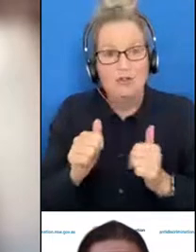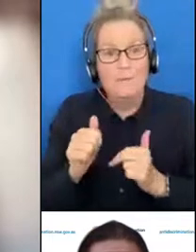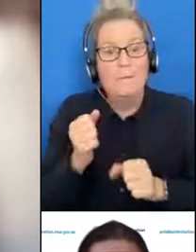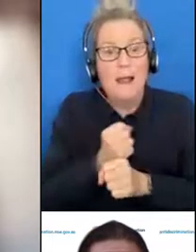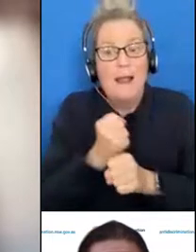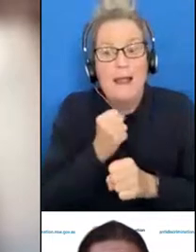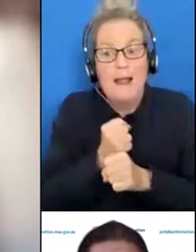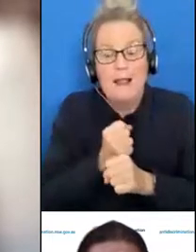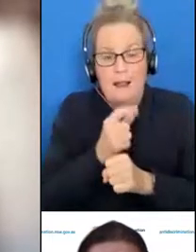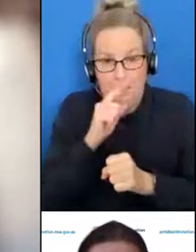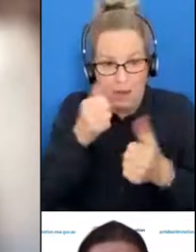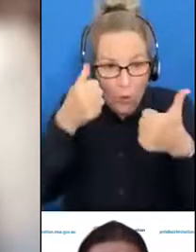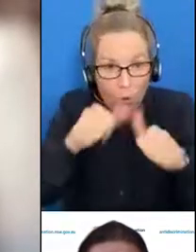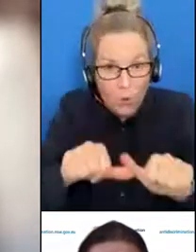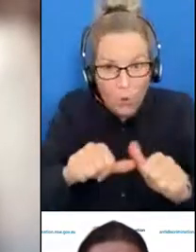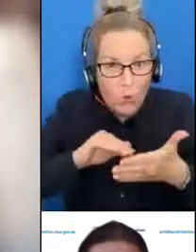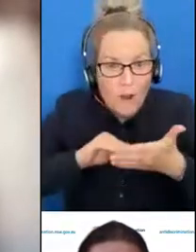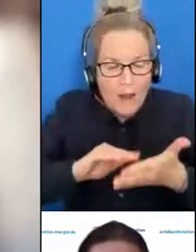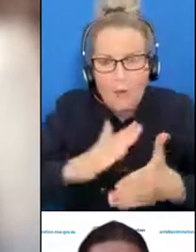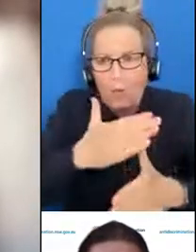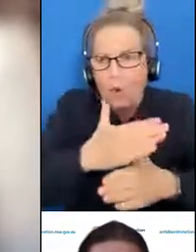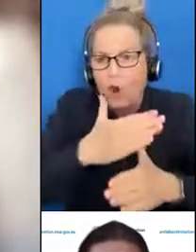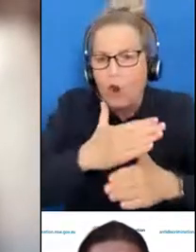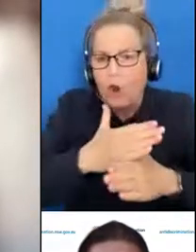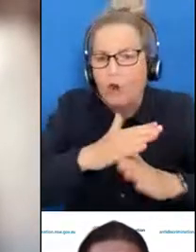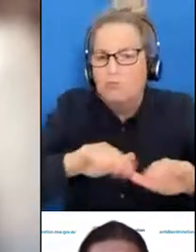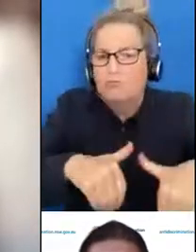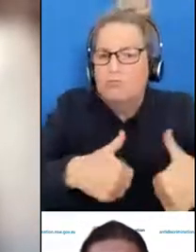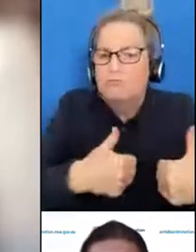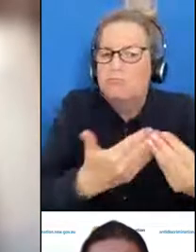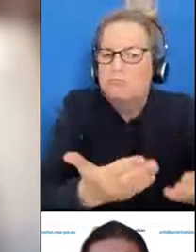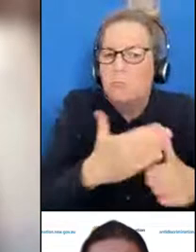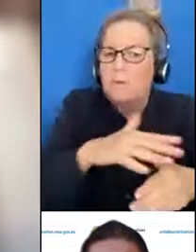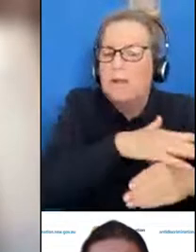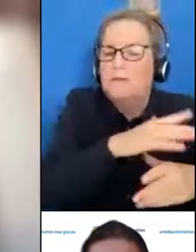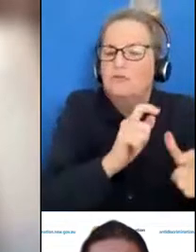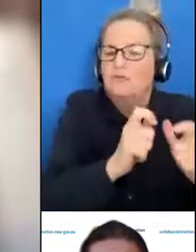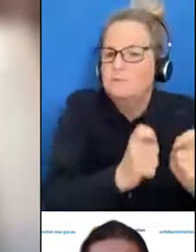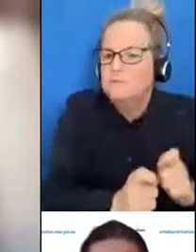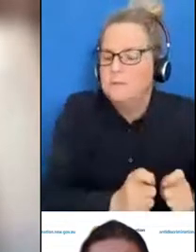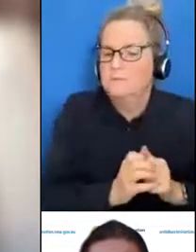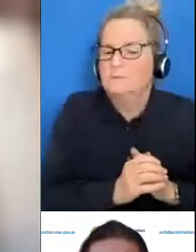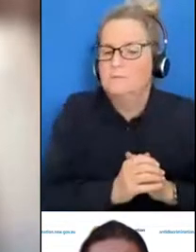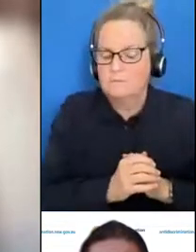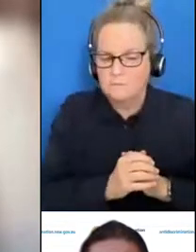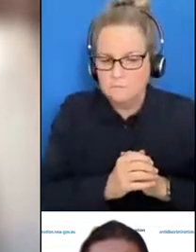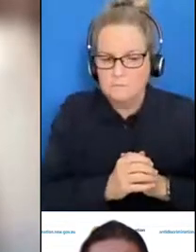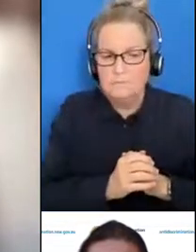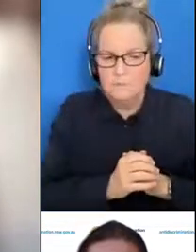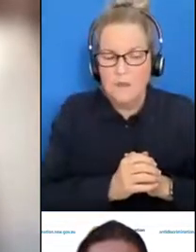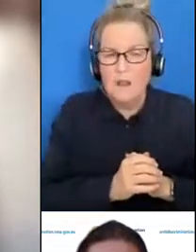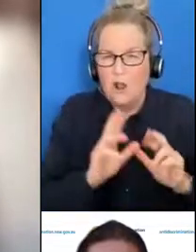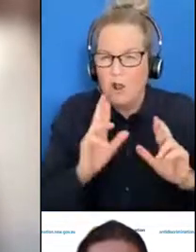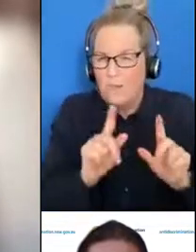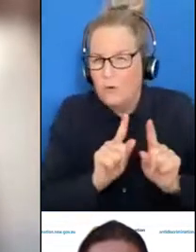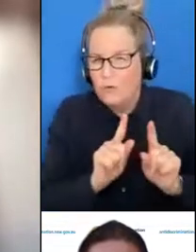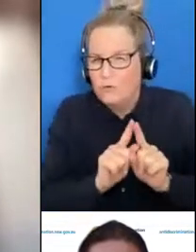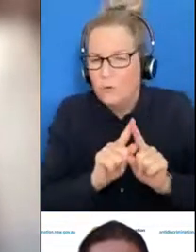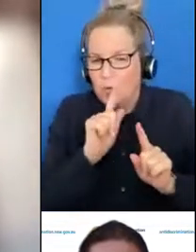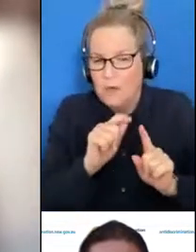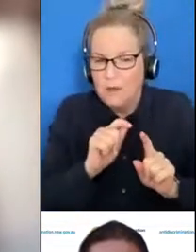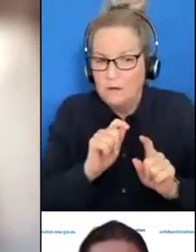assist in the work that you do in the provision of workplace adjustment, but also we hope you'll be able to share it far and wide so that the